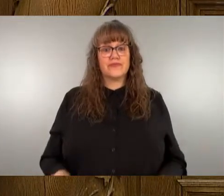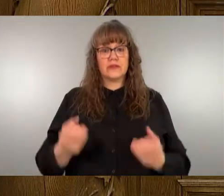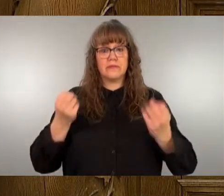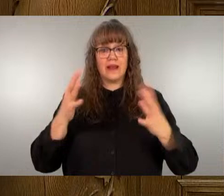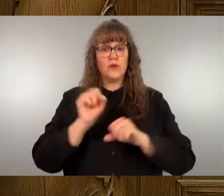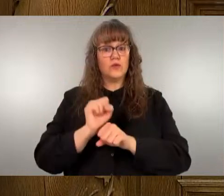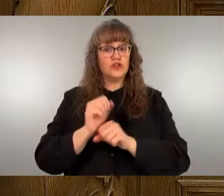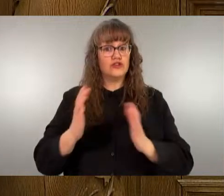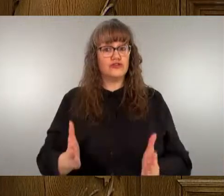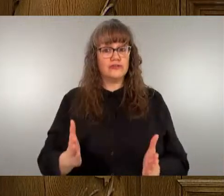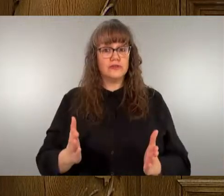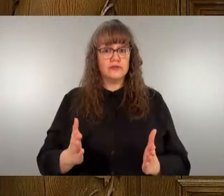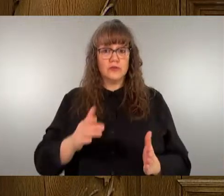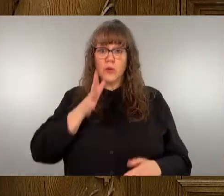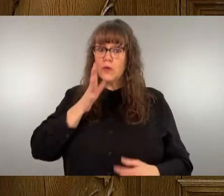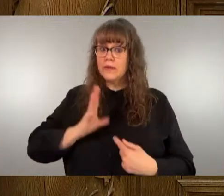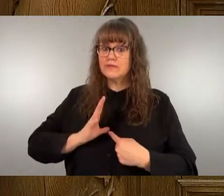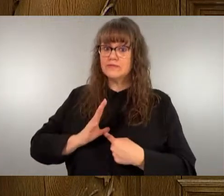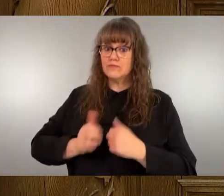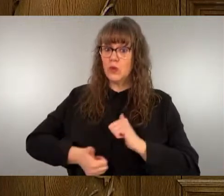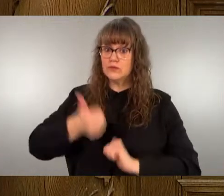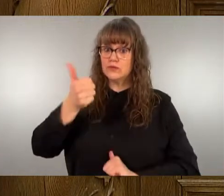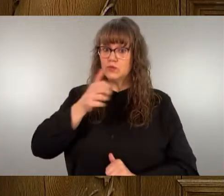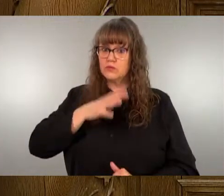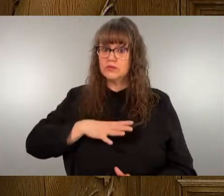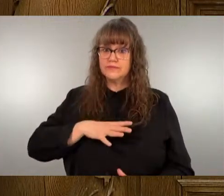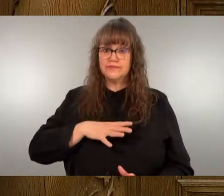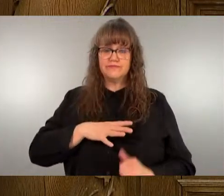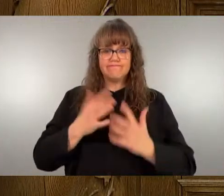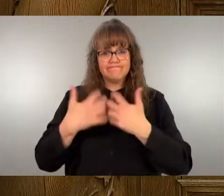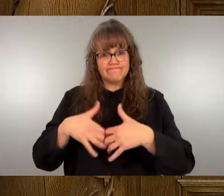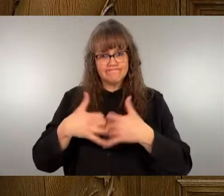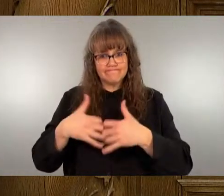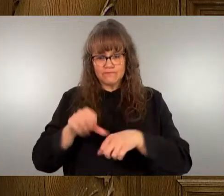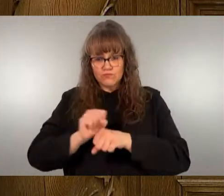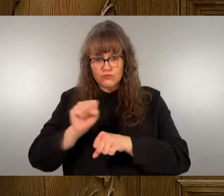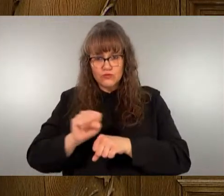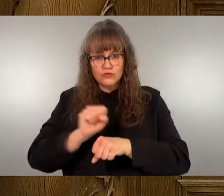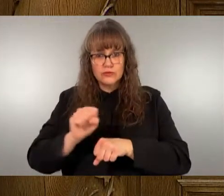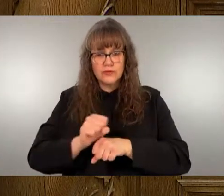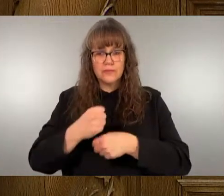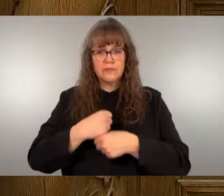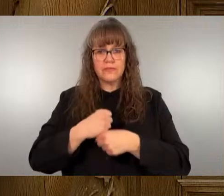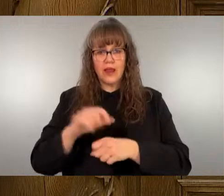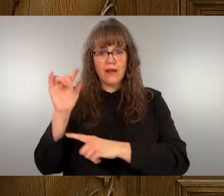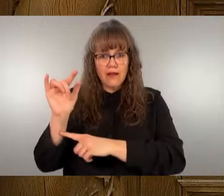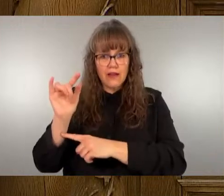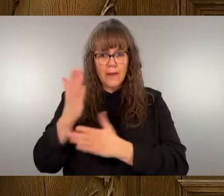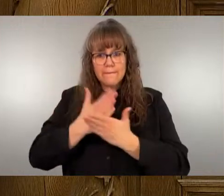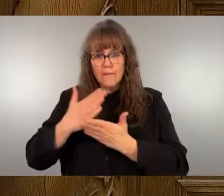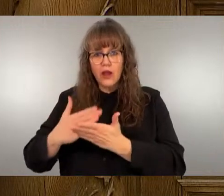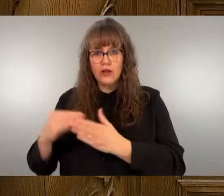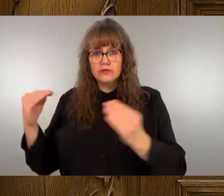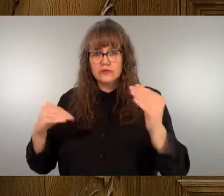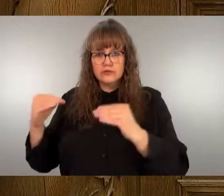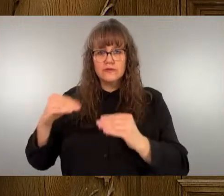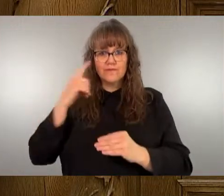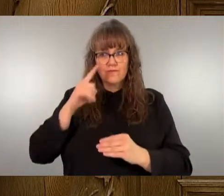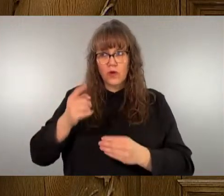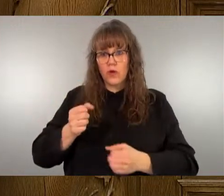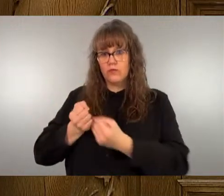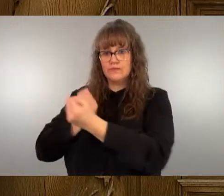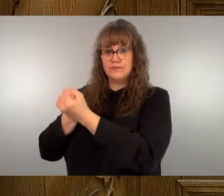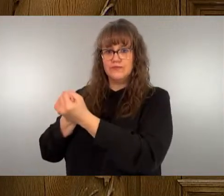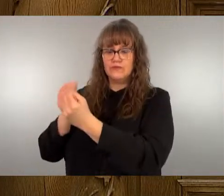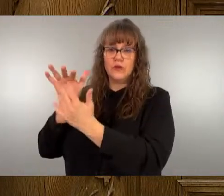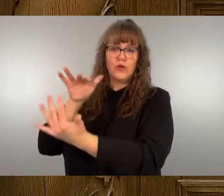B-29 Super Fortress bombers and amphibious aircraft for shore patrols. By the war's end, more than 90,000